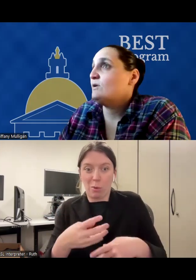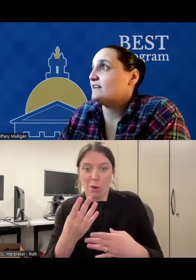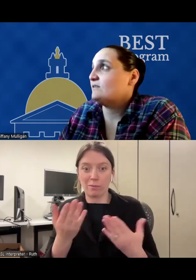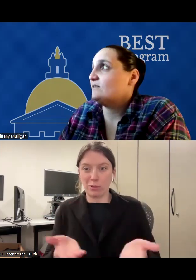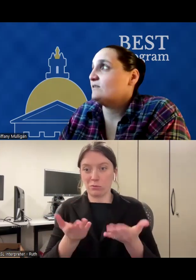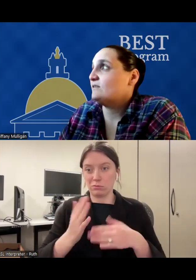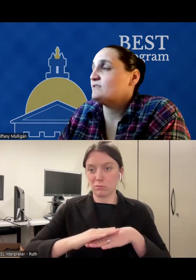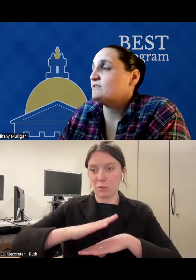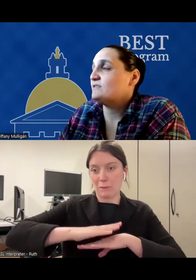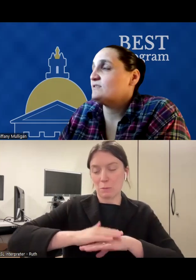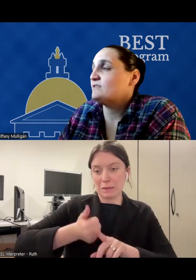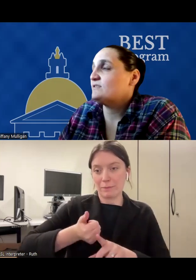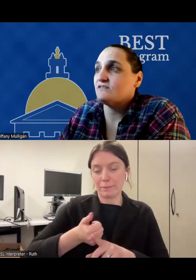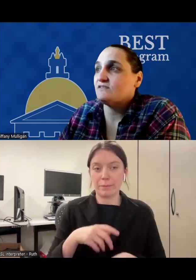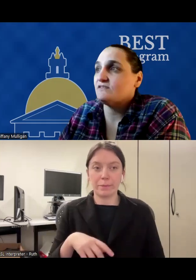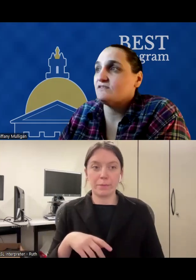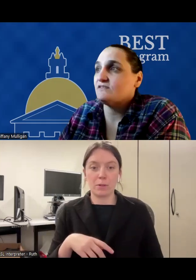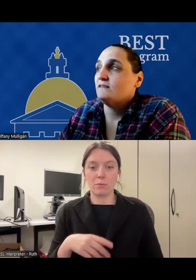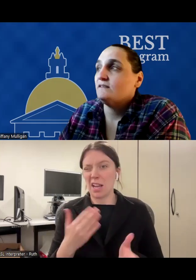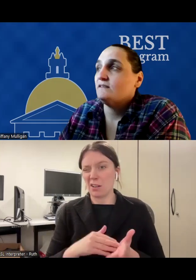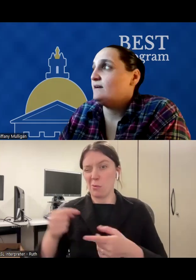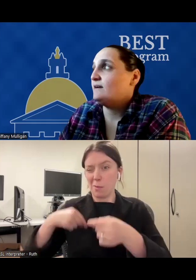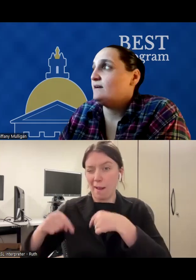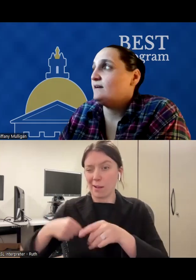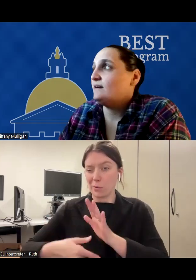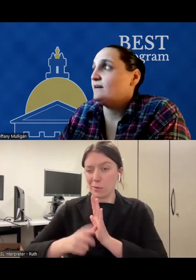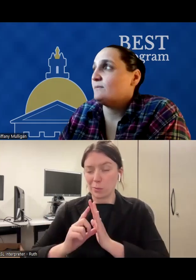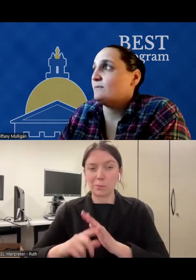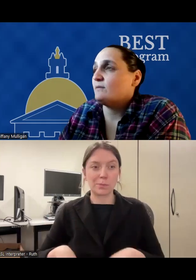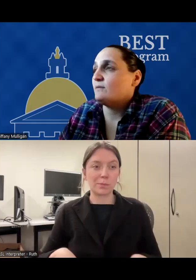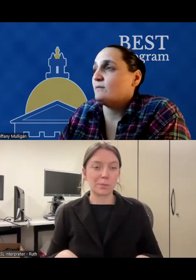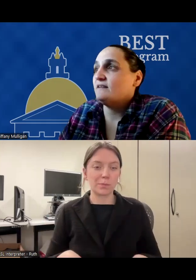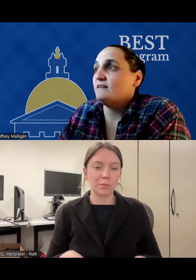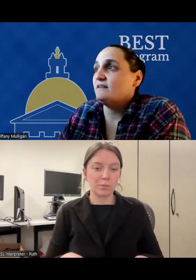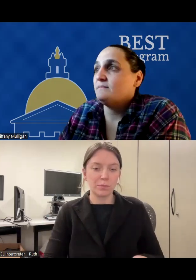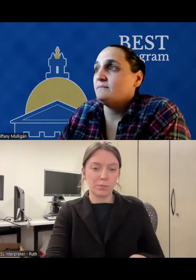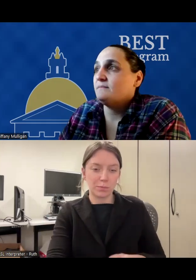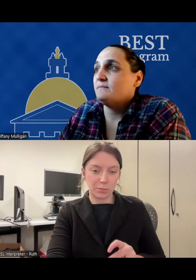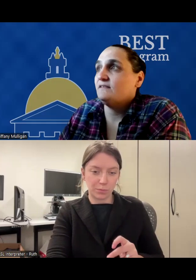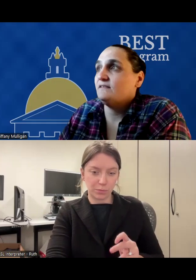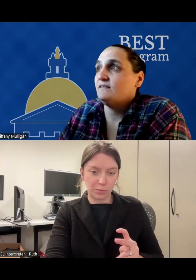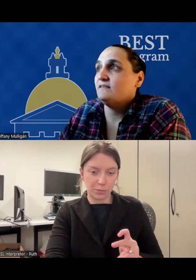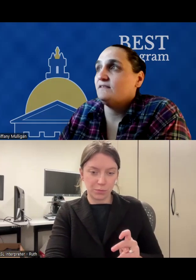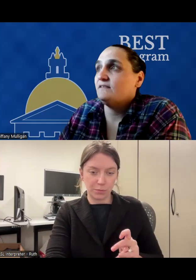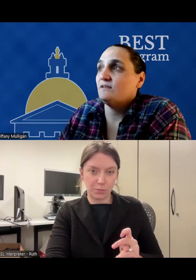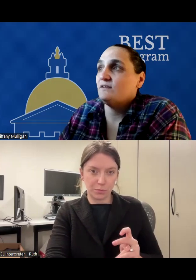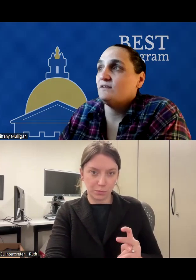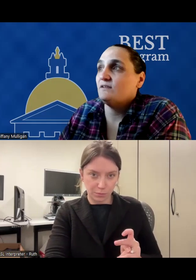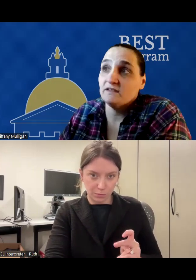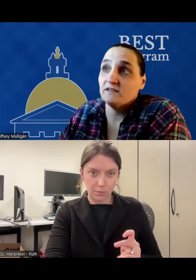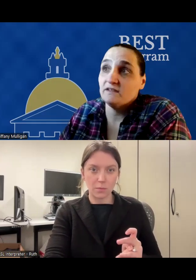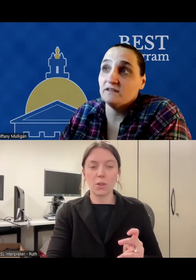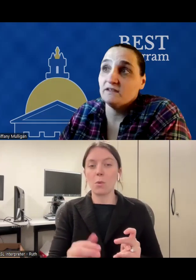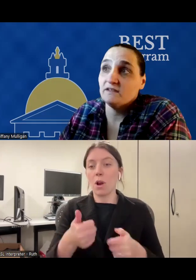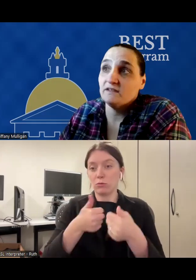Mosaic. So I'm just going to go back again just to show you. So just go back one more time. And so it's in report